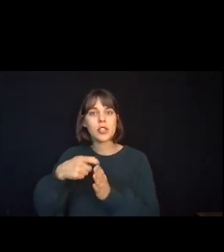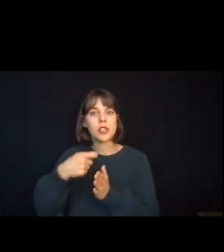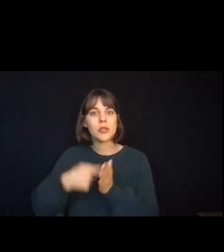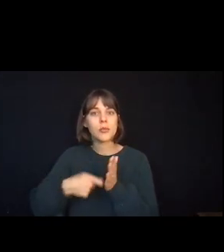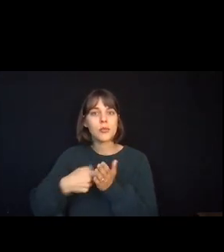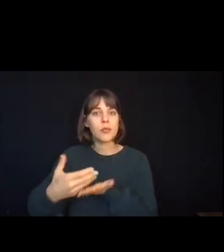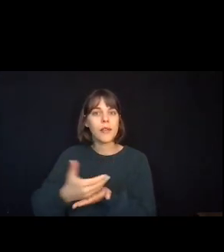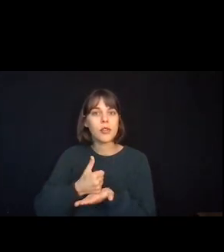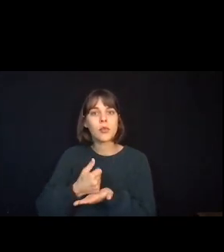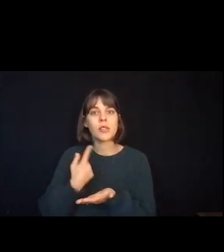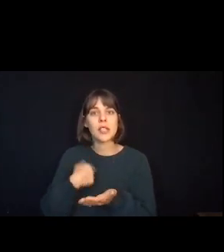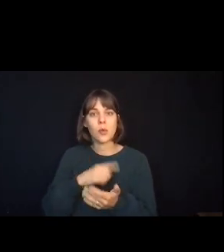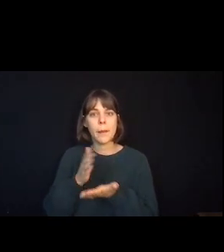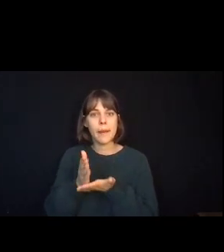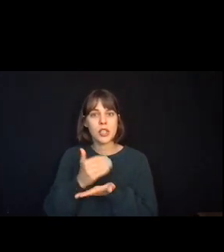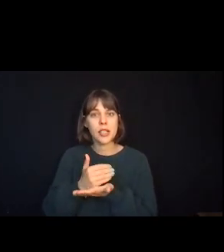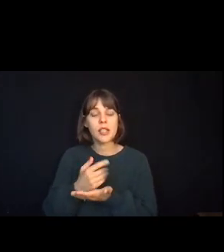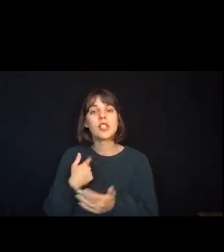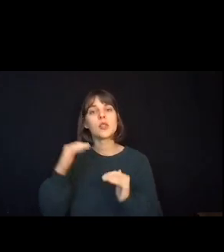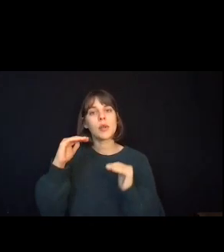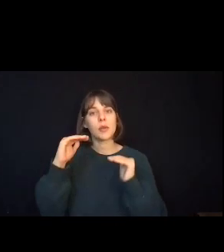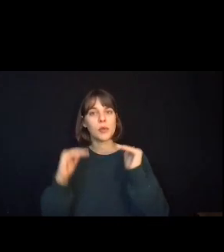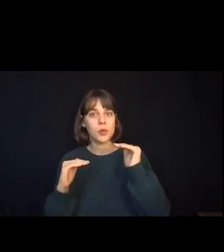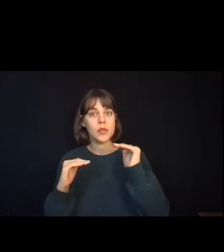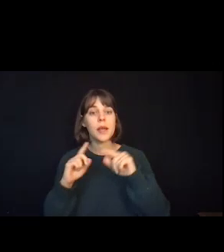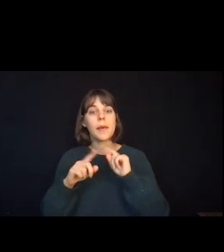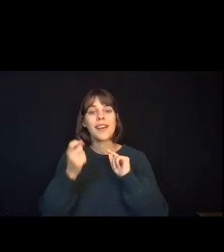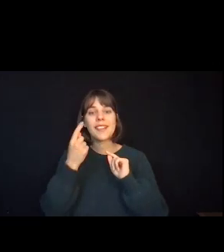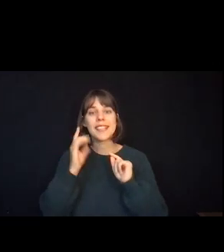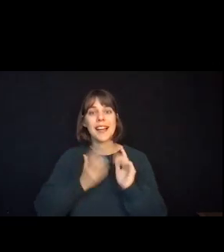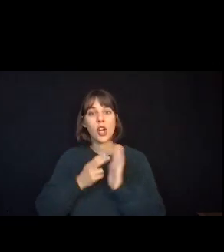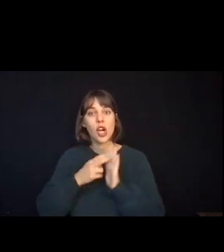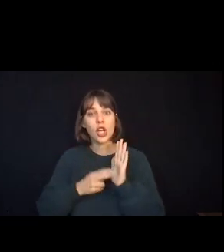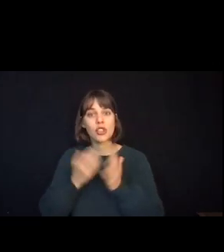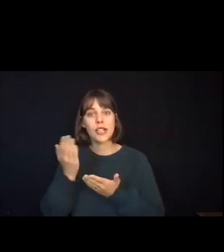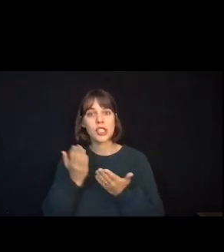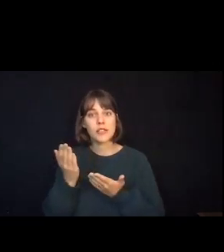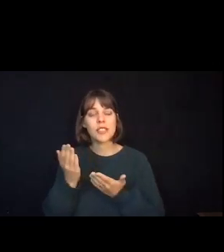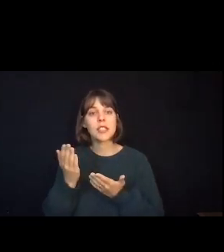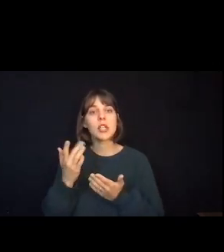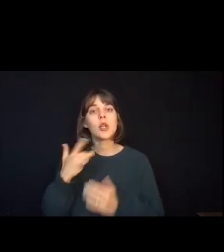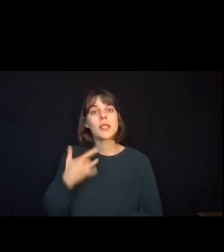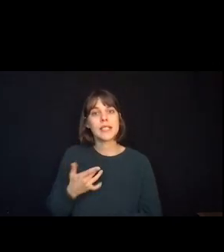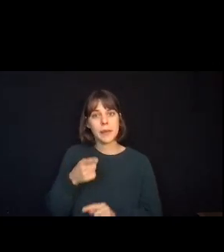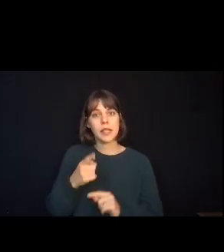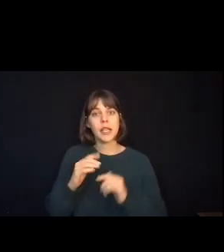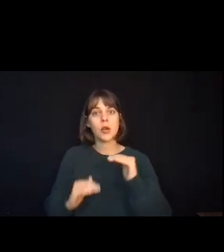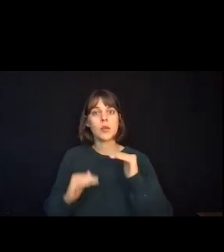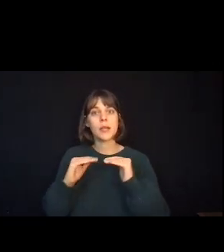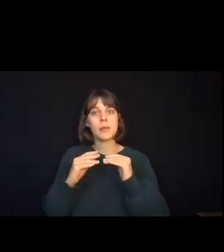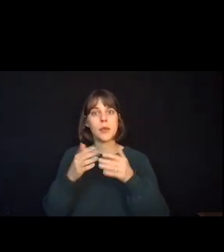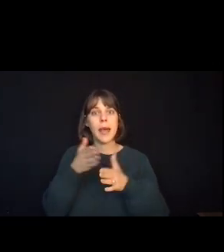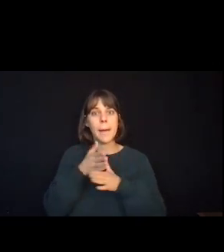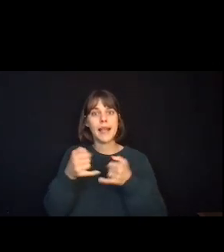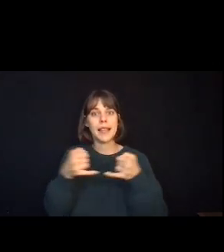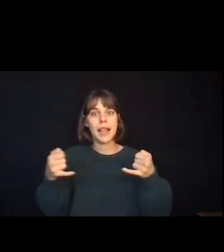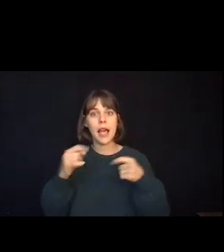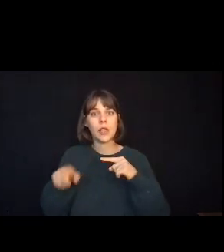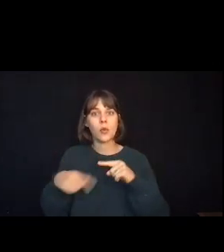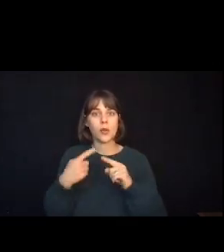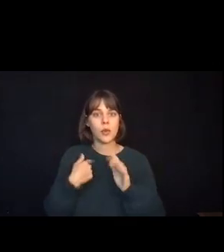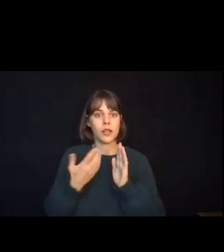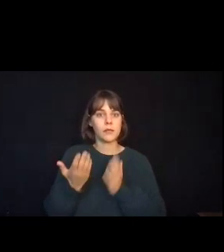that we budgeted. So we reduced that. However, our contracted services, which usually goes into that main line whenever we're presenting on the